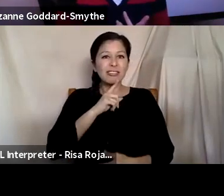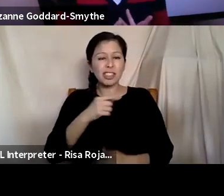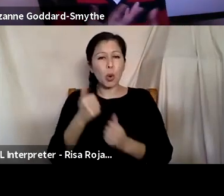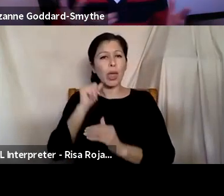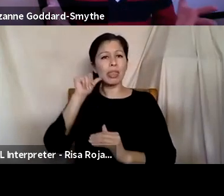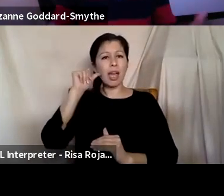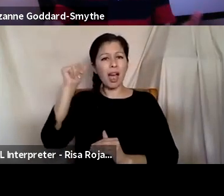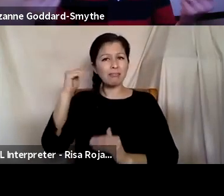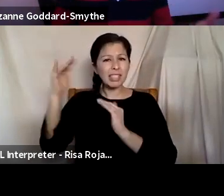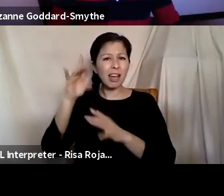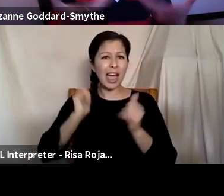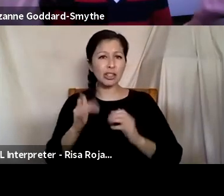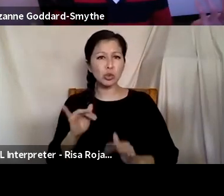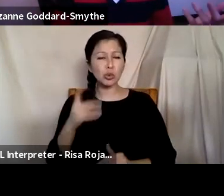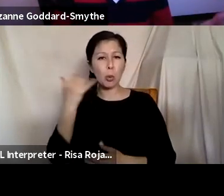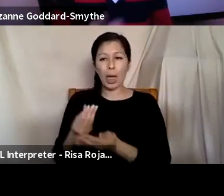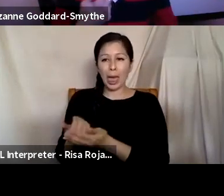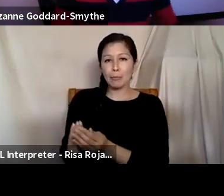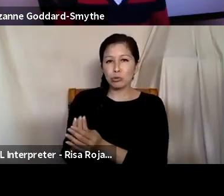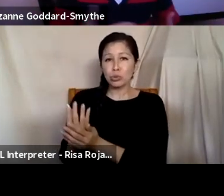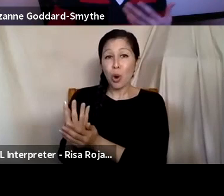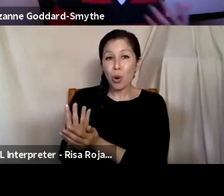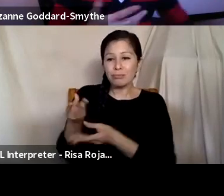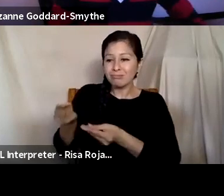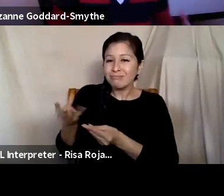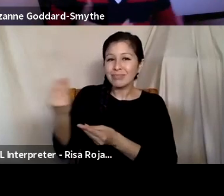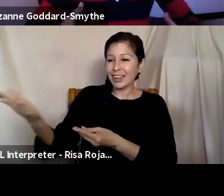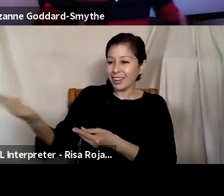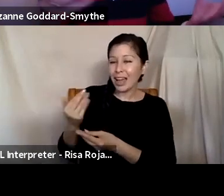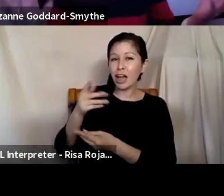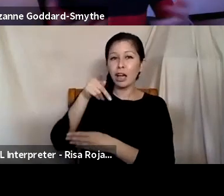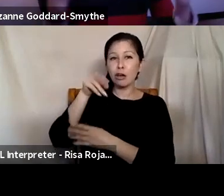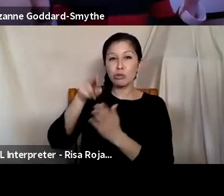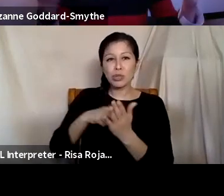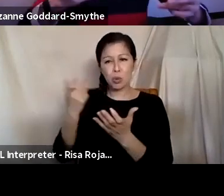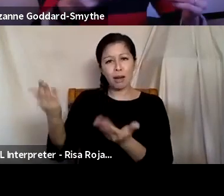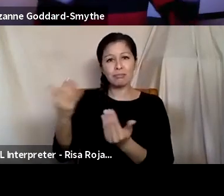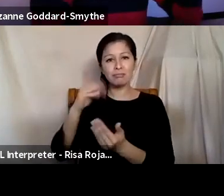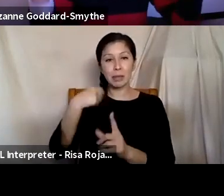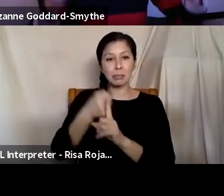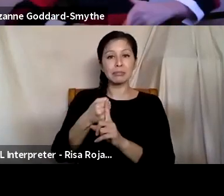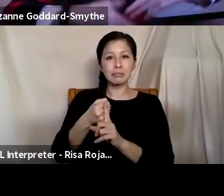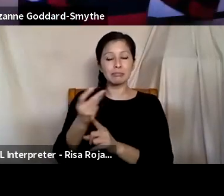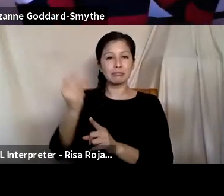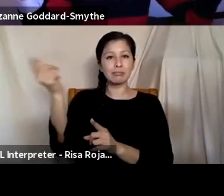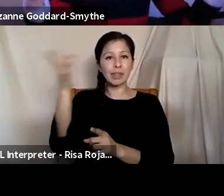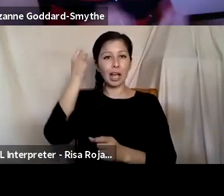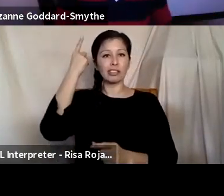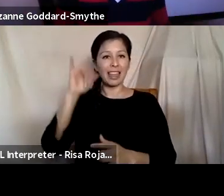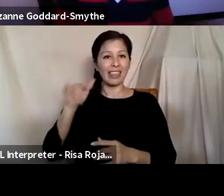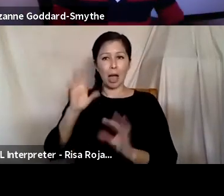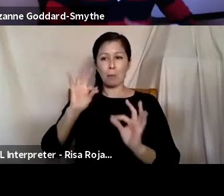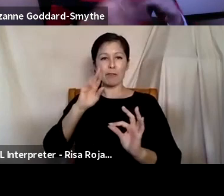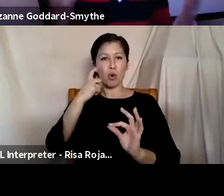actors too, but you want to help them grow, and having them come in and do their pre-reads, and all of a sudden it clicks and this is the